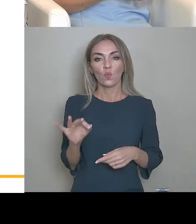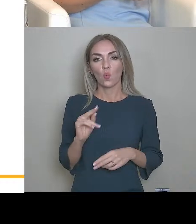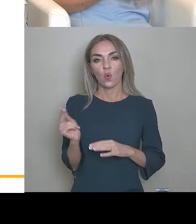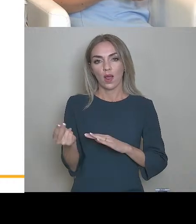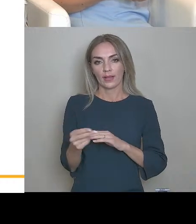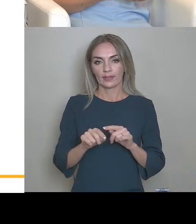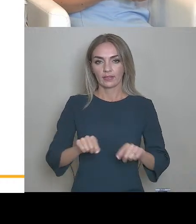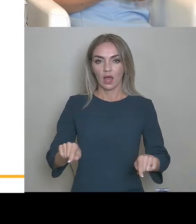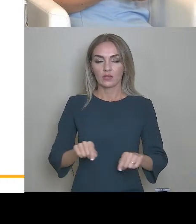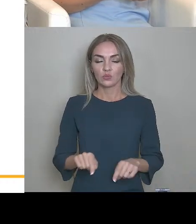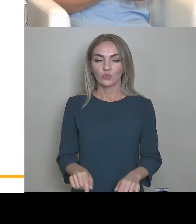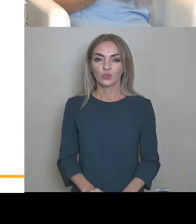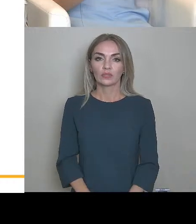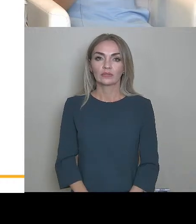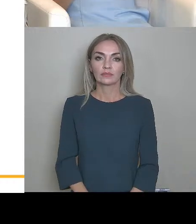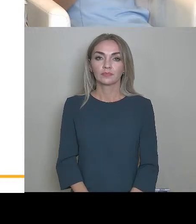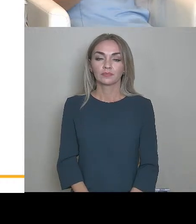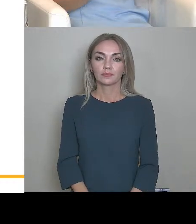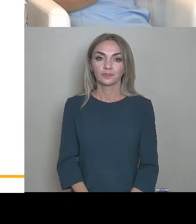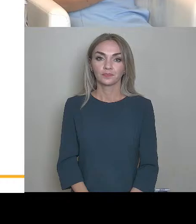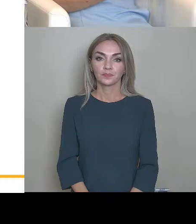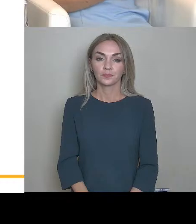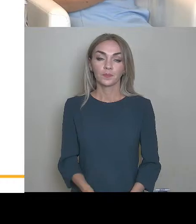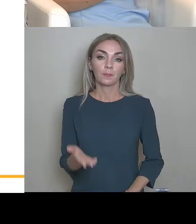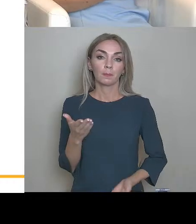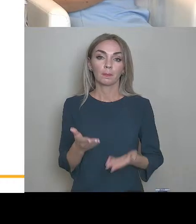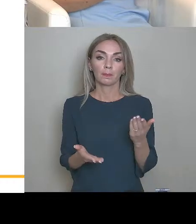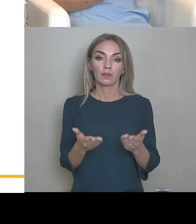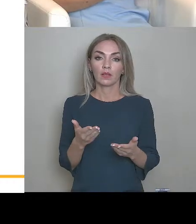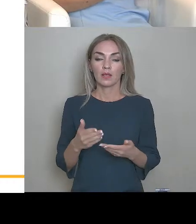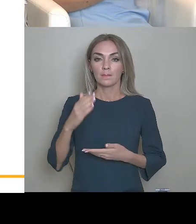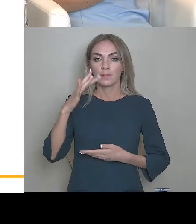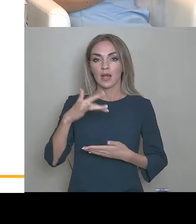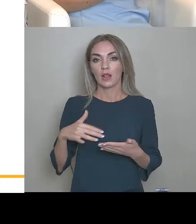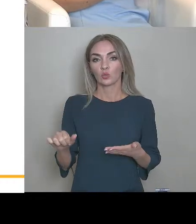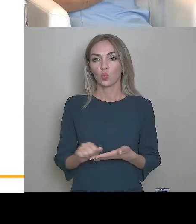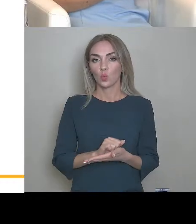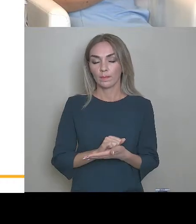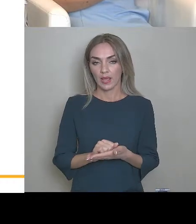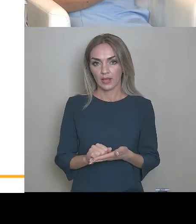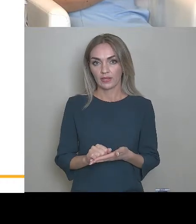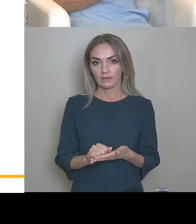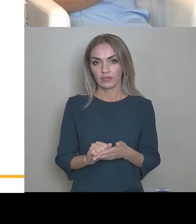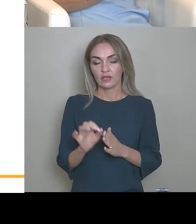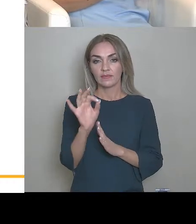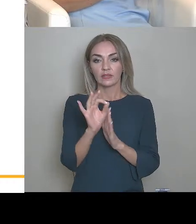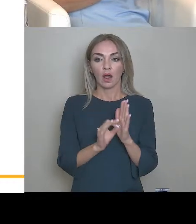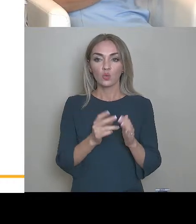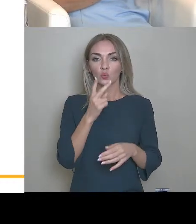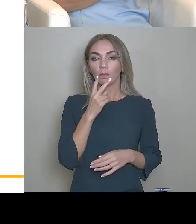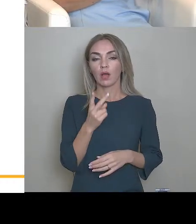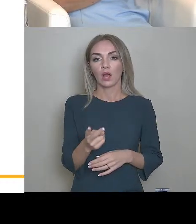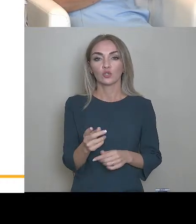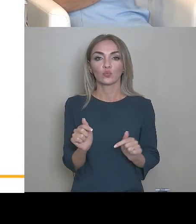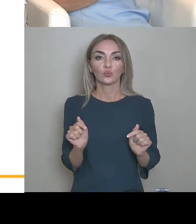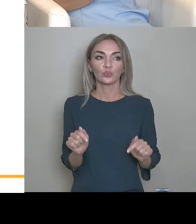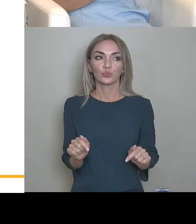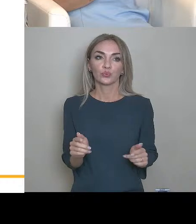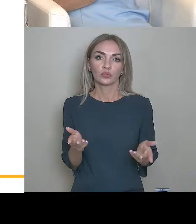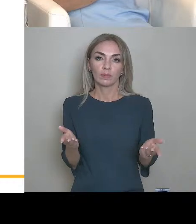15. Well, we'll see how it's going to happen depending on the country. If you look at the list of the documents